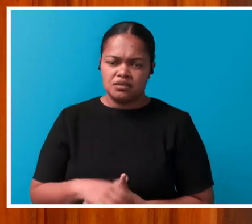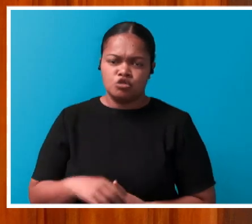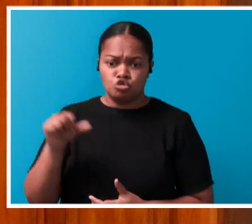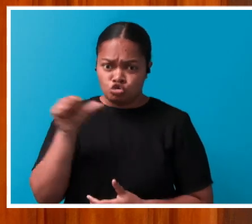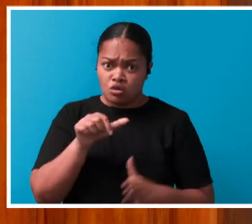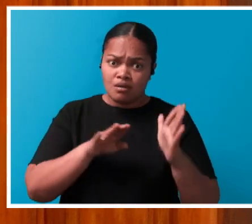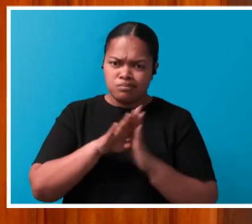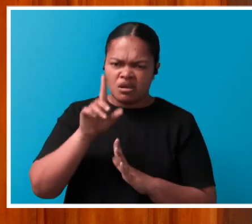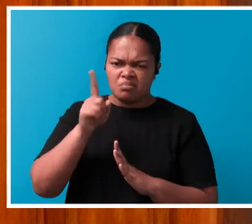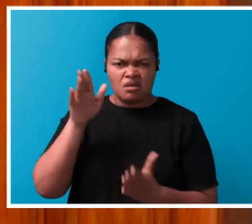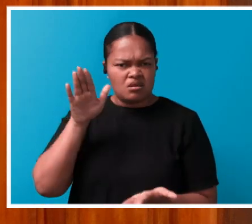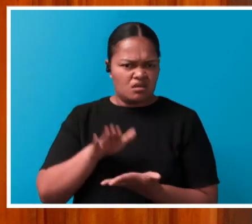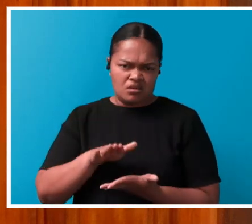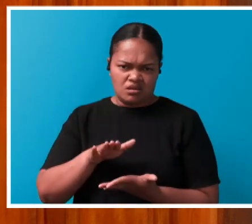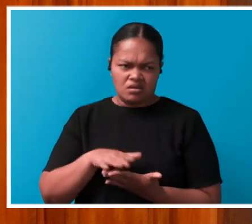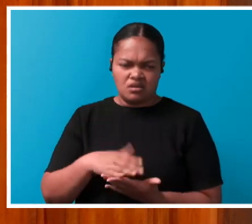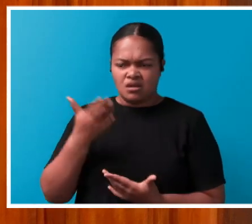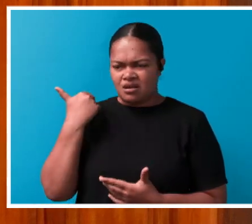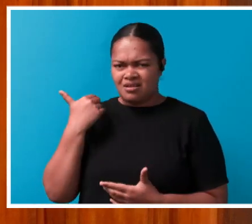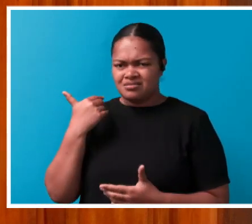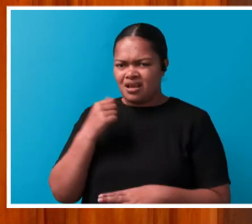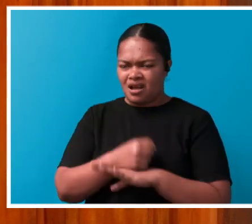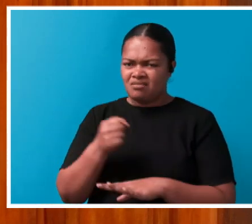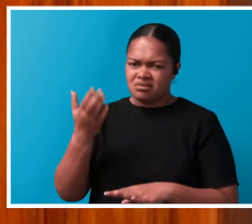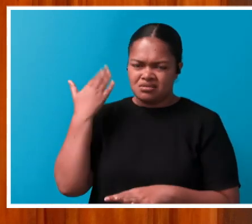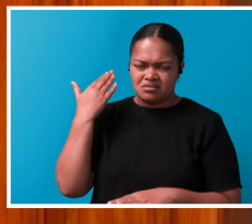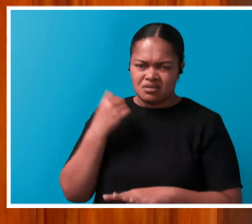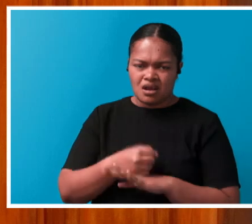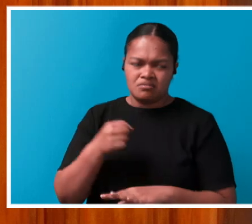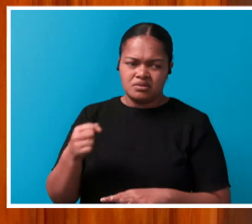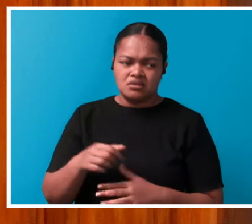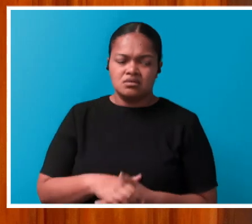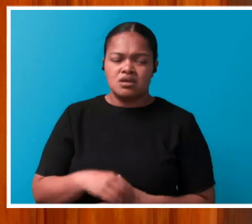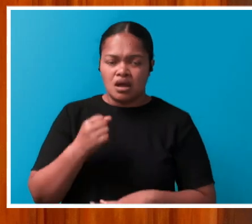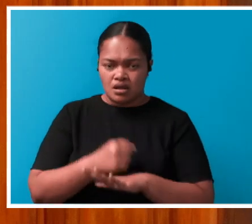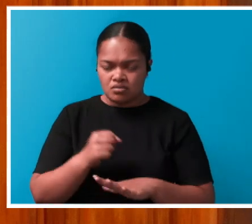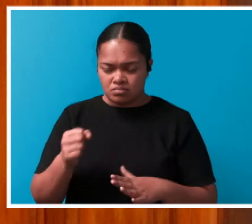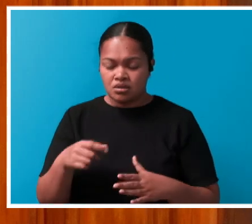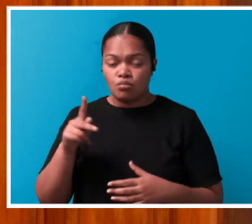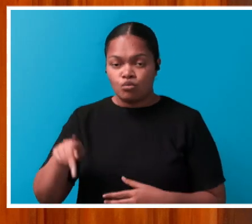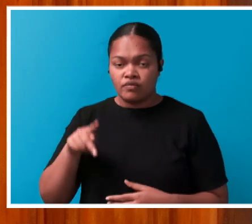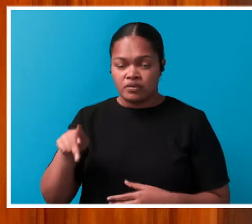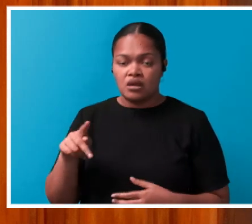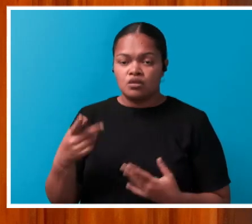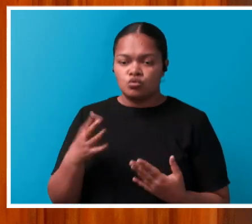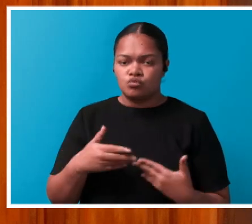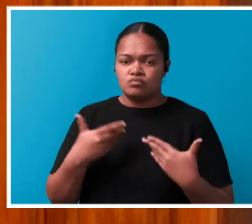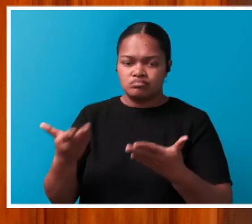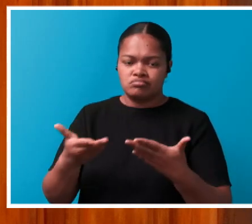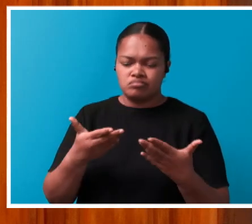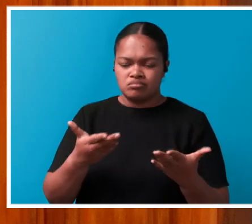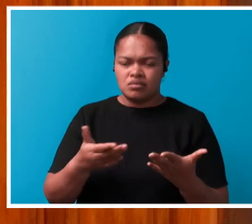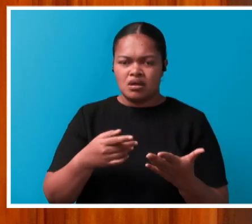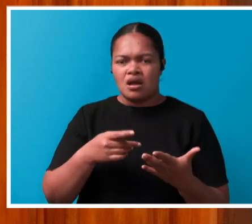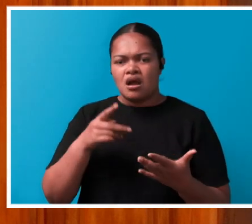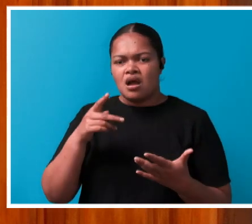Mr. Speaker, sir, His Excellency also expanded on government's plight to battle poverty and to graduate households out of poverty. The